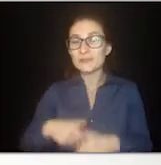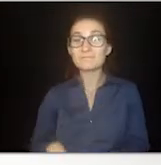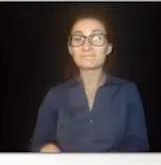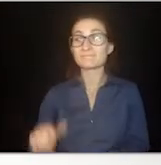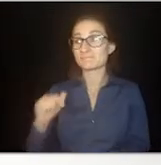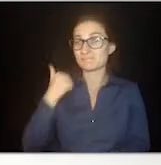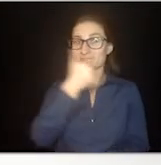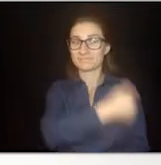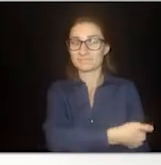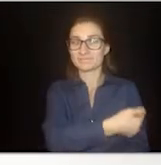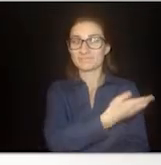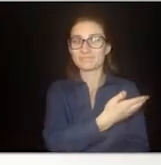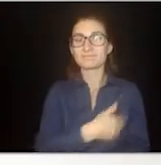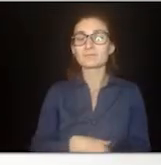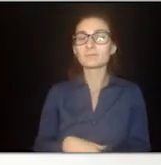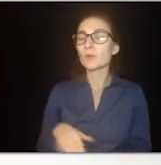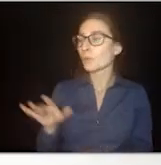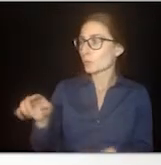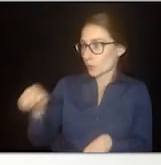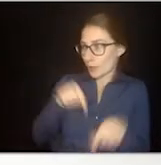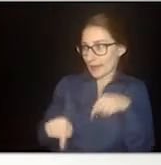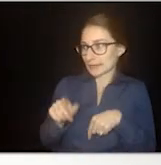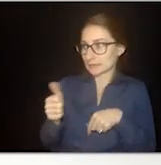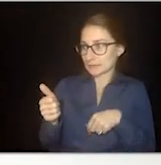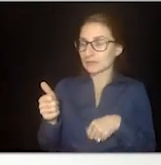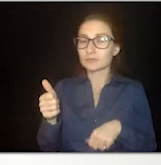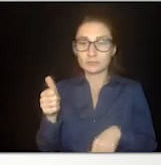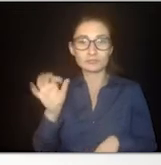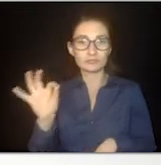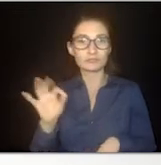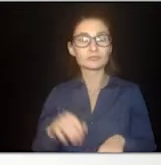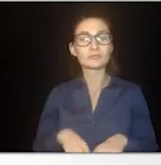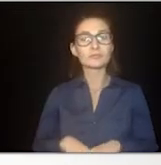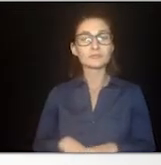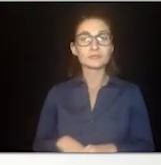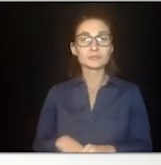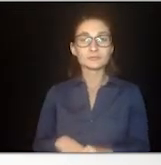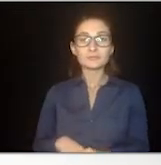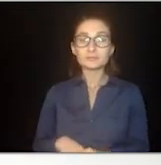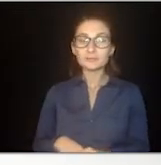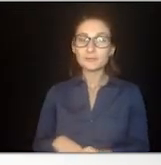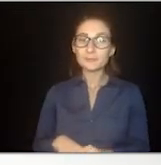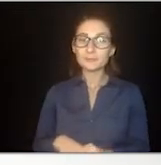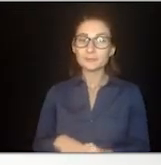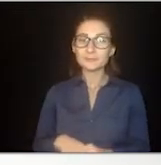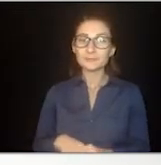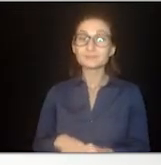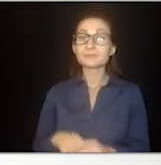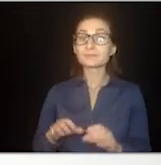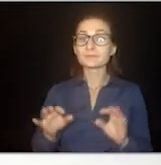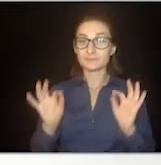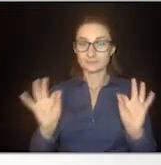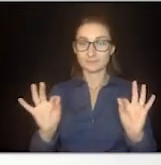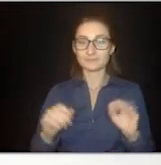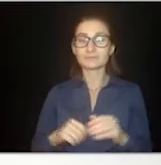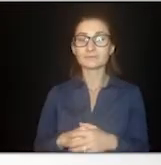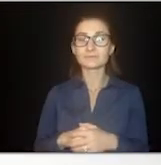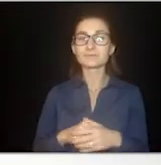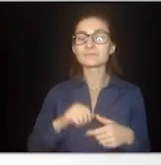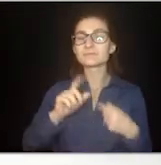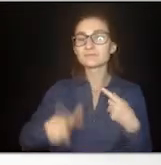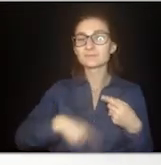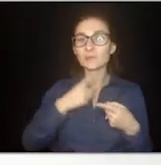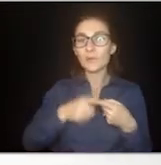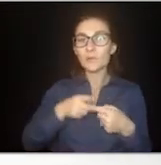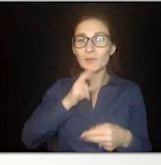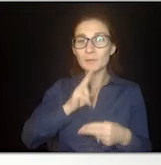All right, so, go back. So when we talk about, yes, that's the right